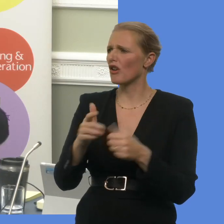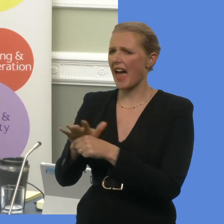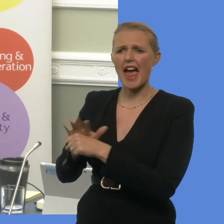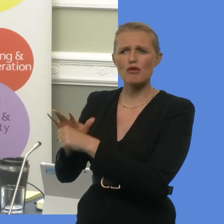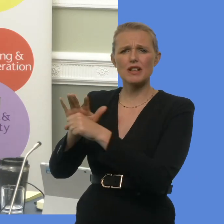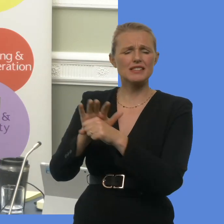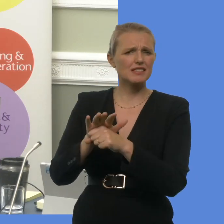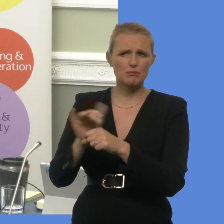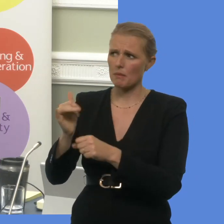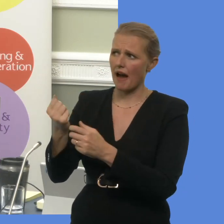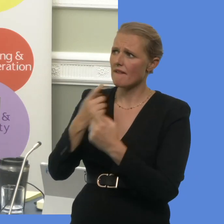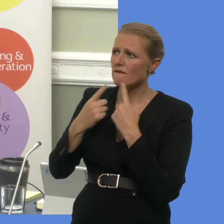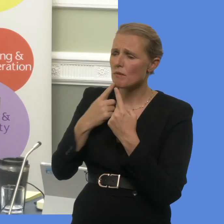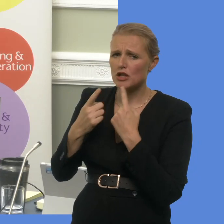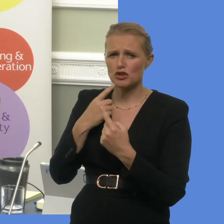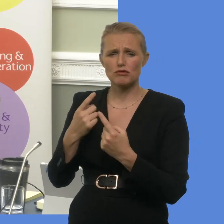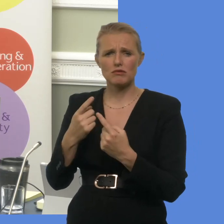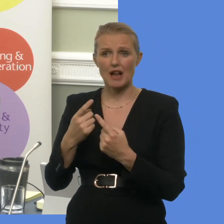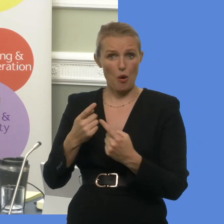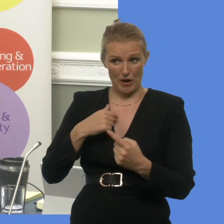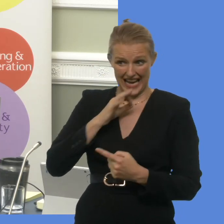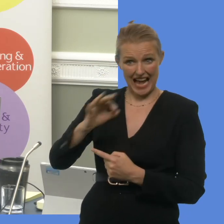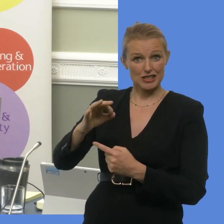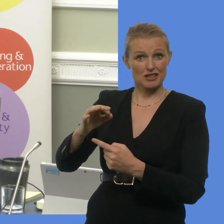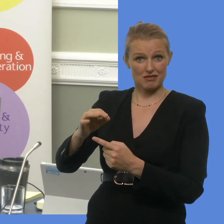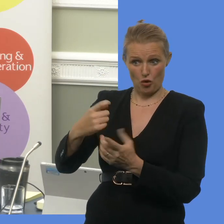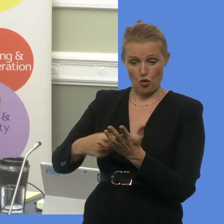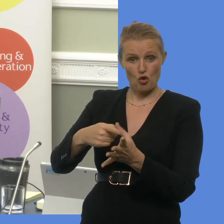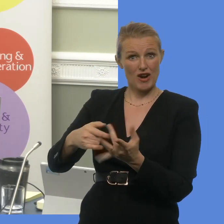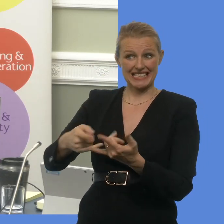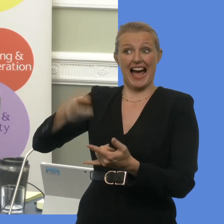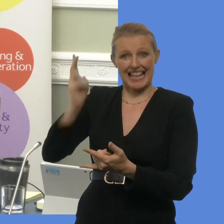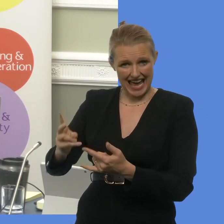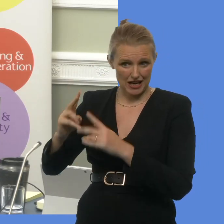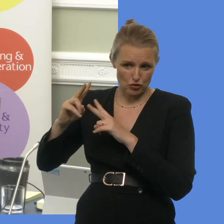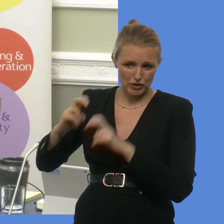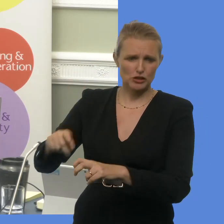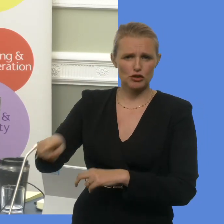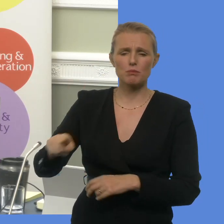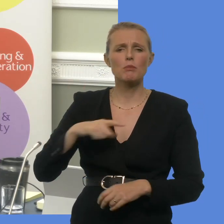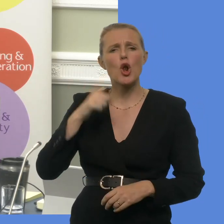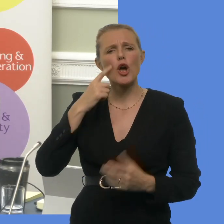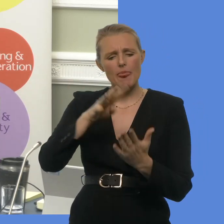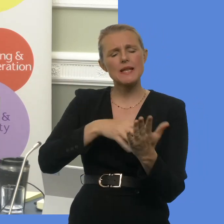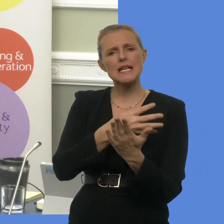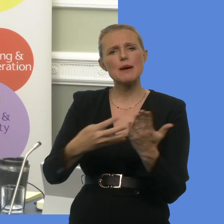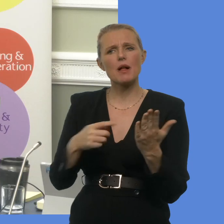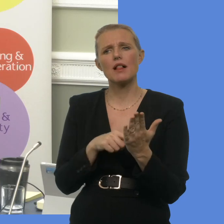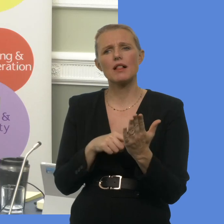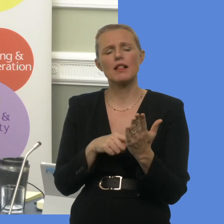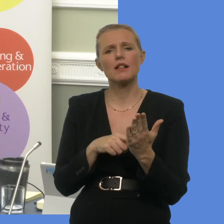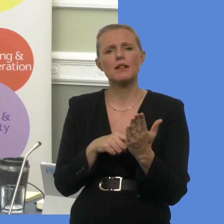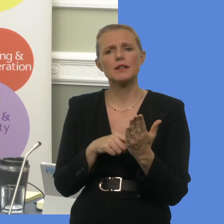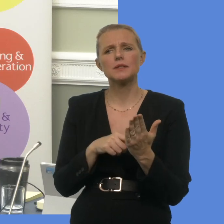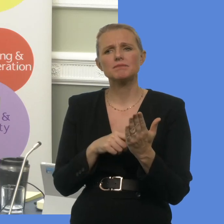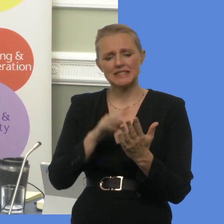might arise, and we can seek further raise input. It should, but at page 433 of your pack, there is a table for a number of pages